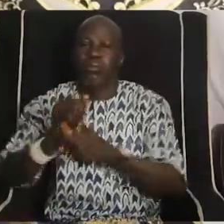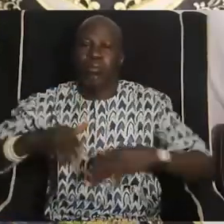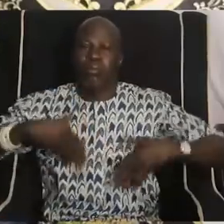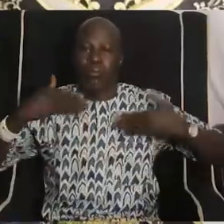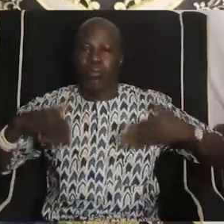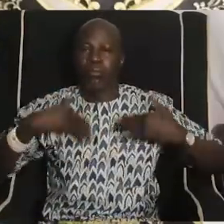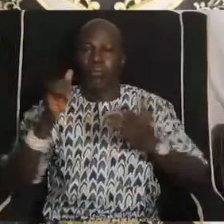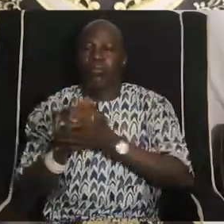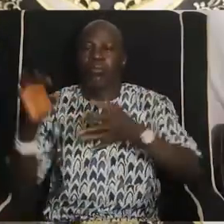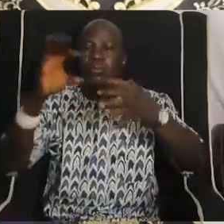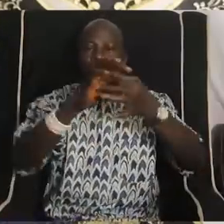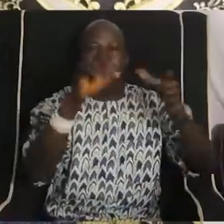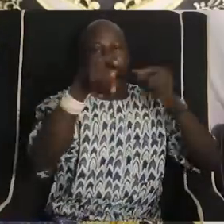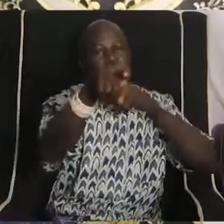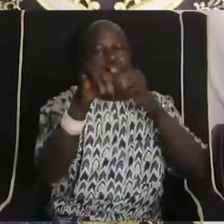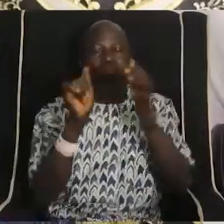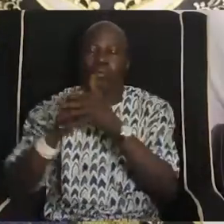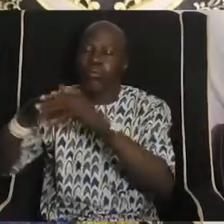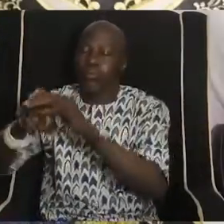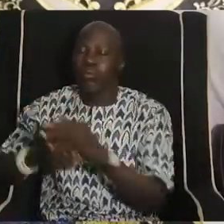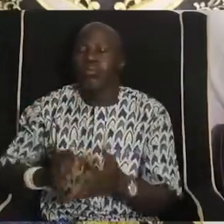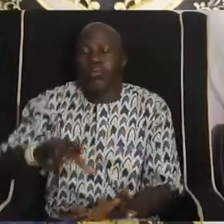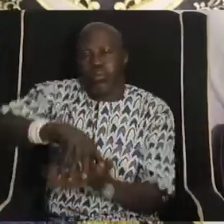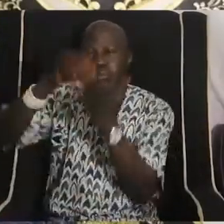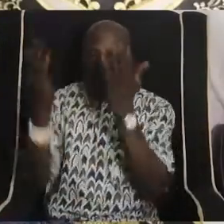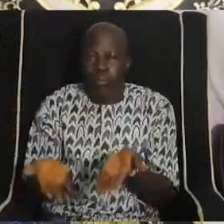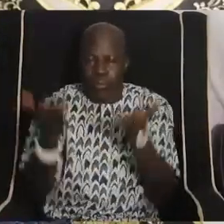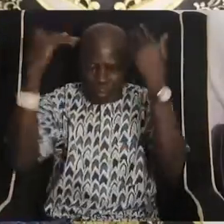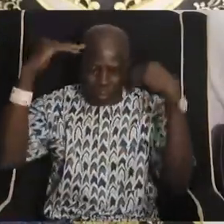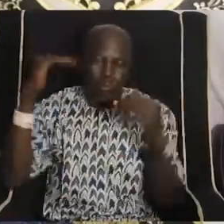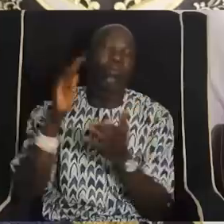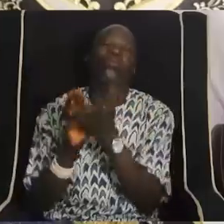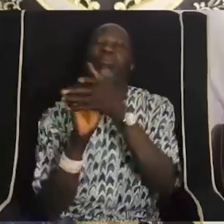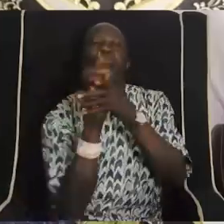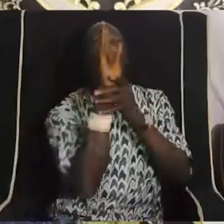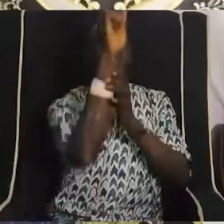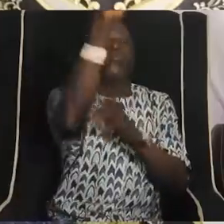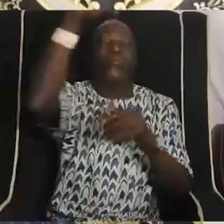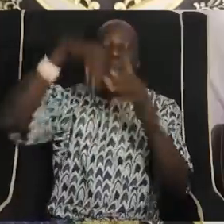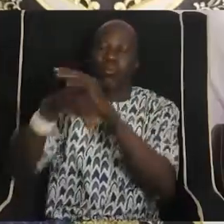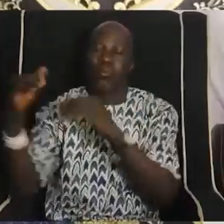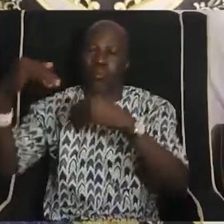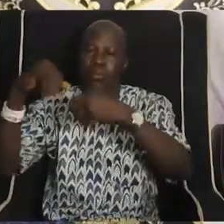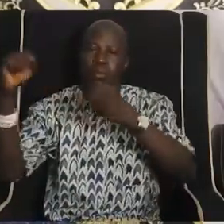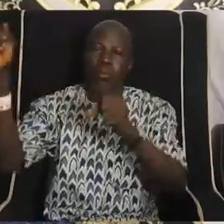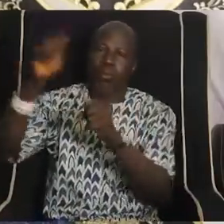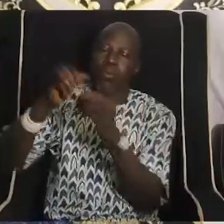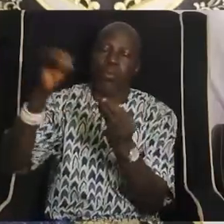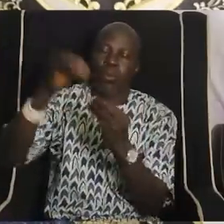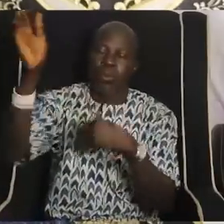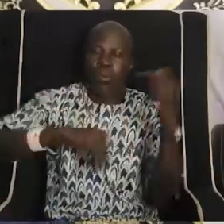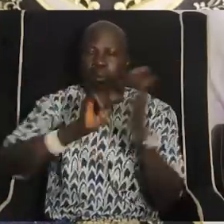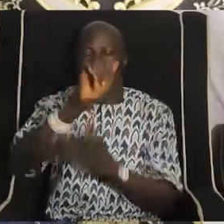to de leyin igba to ti gbebun lowo e. Do you know that you went to buy fish after you received the gift from him? O dem boy diwo de de. And you are coming and there